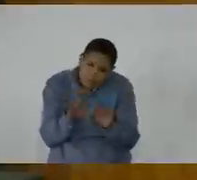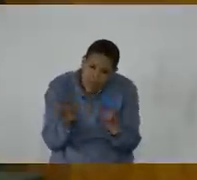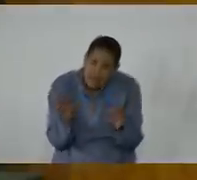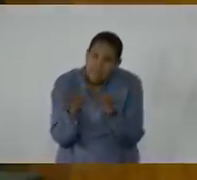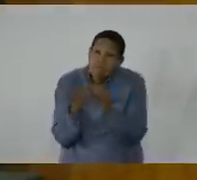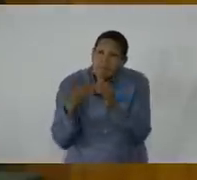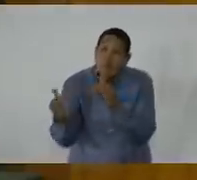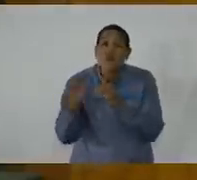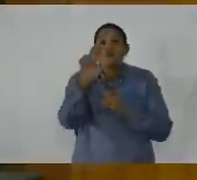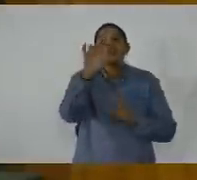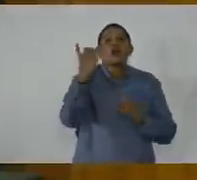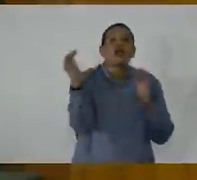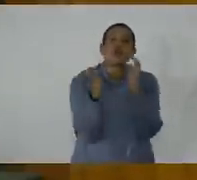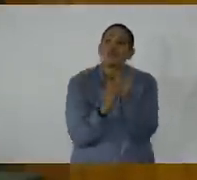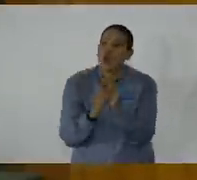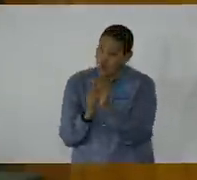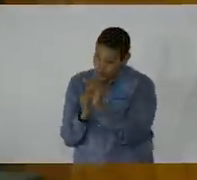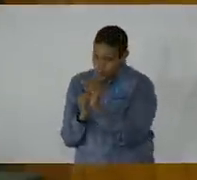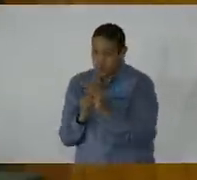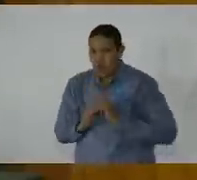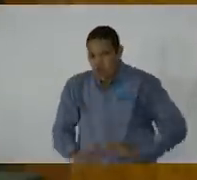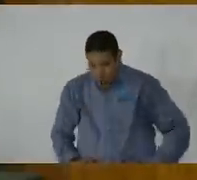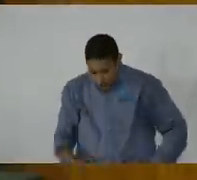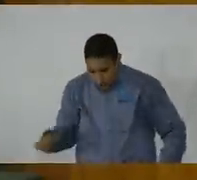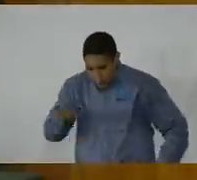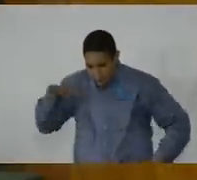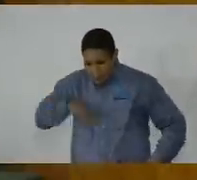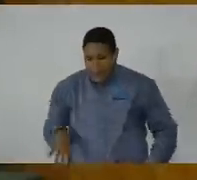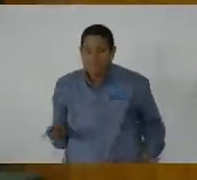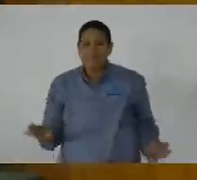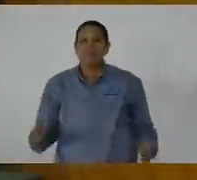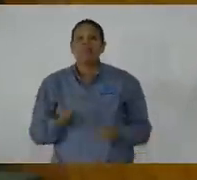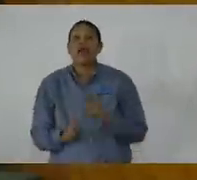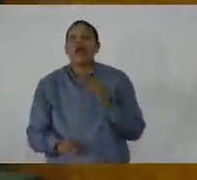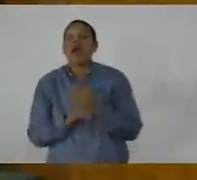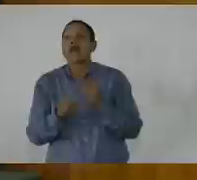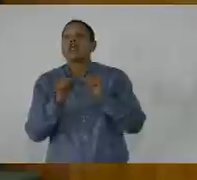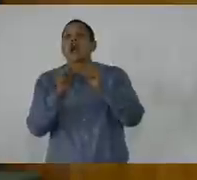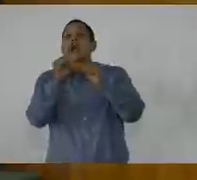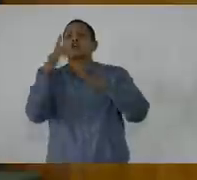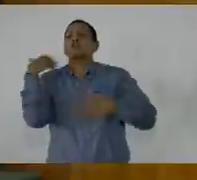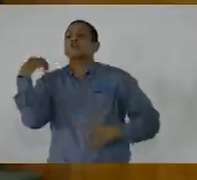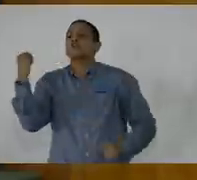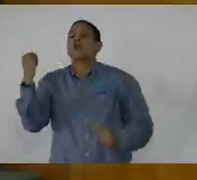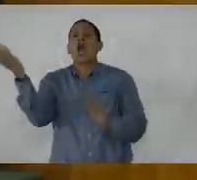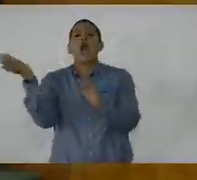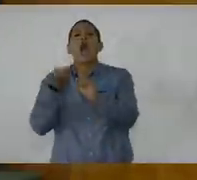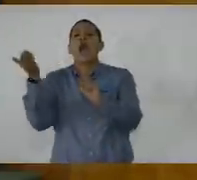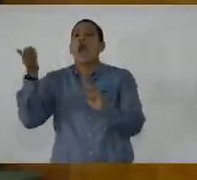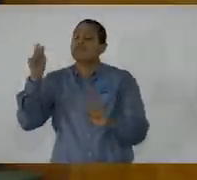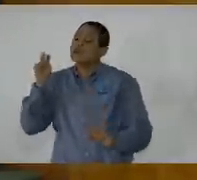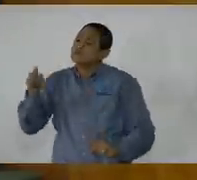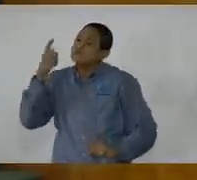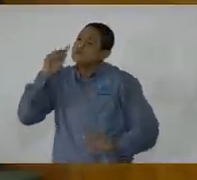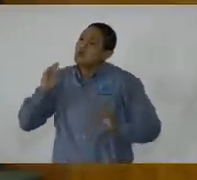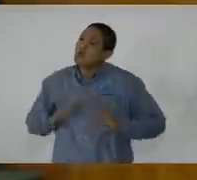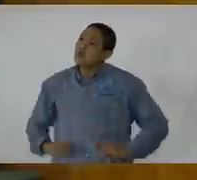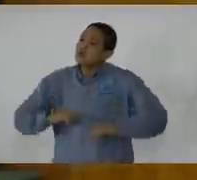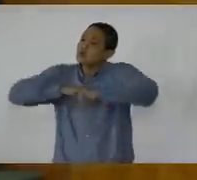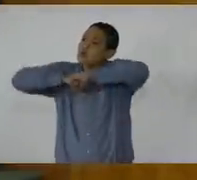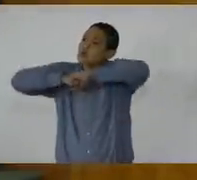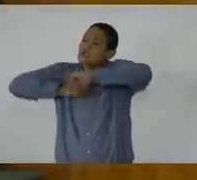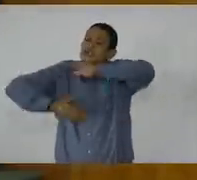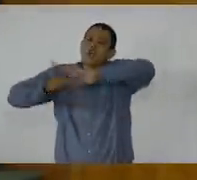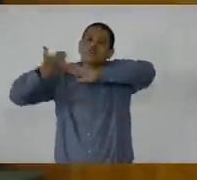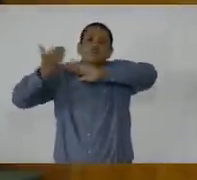than 38,000 consumers. And in continuing its strong advocacy for consumer protection, Madam